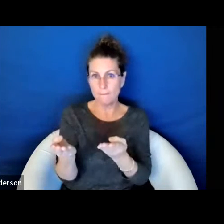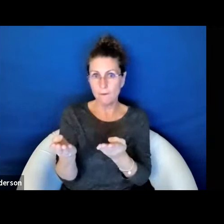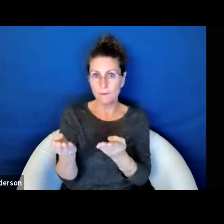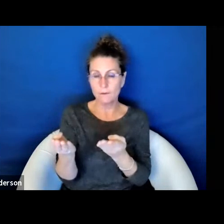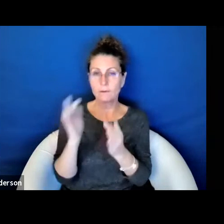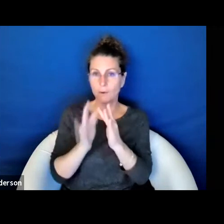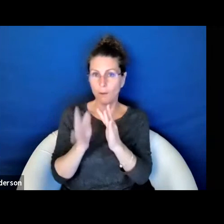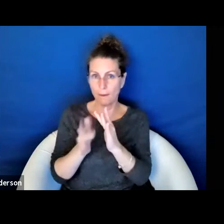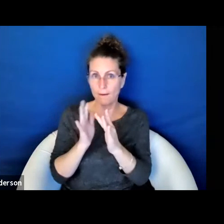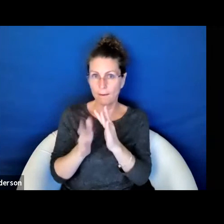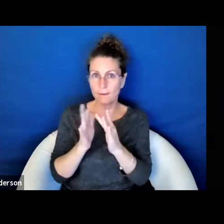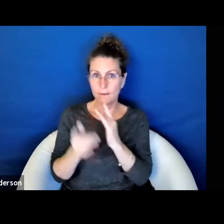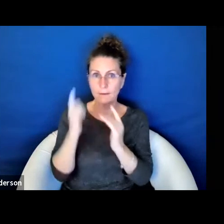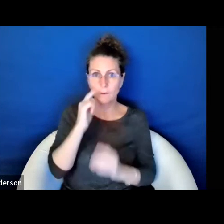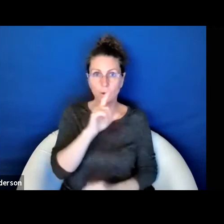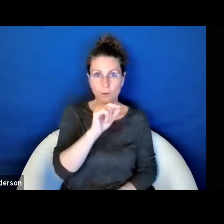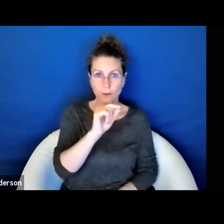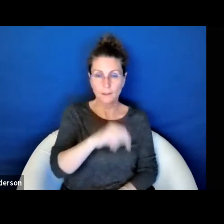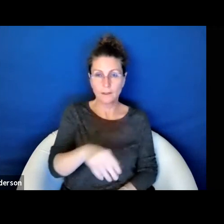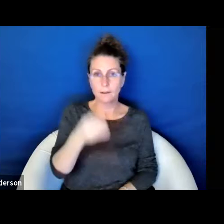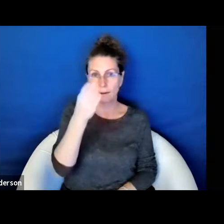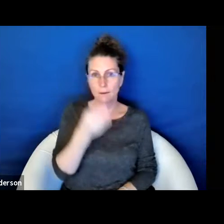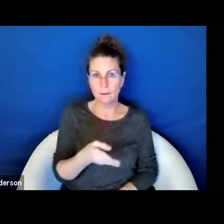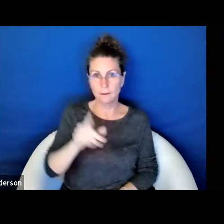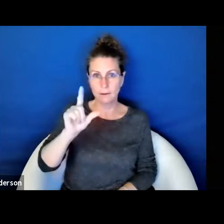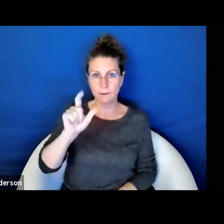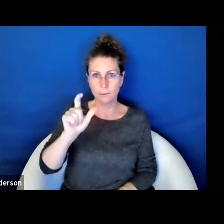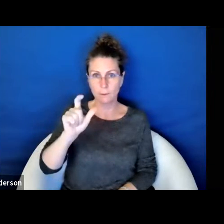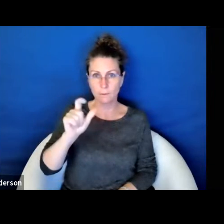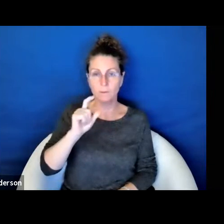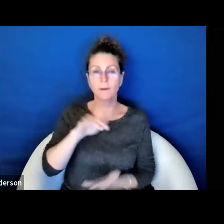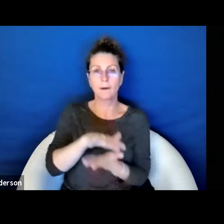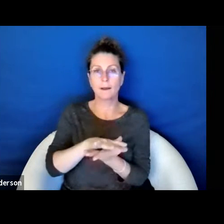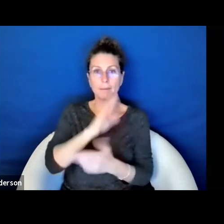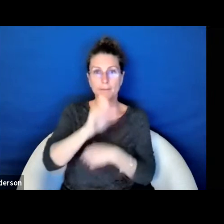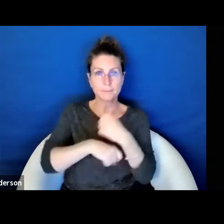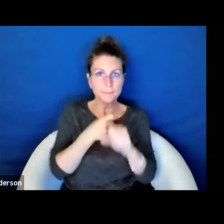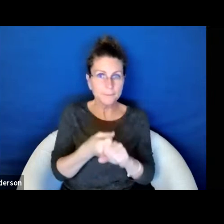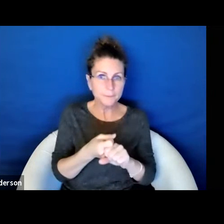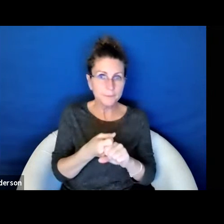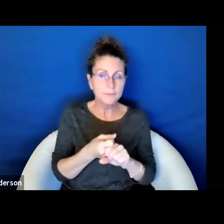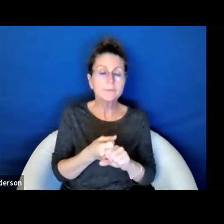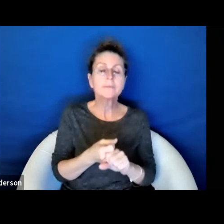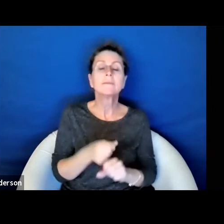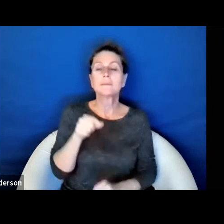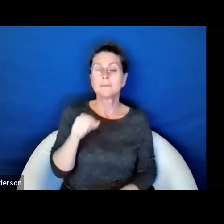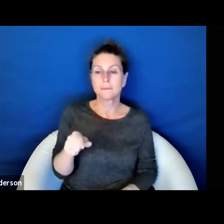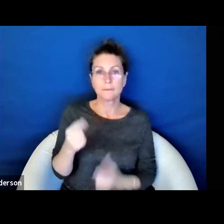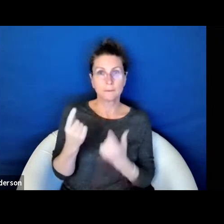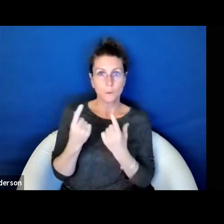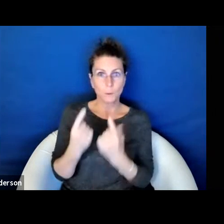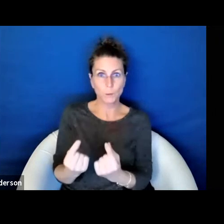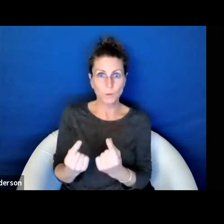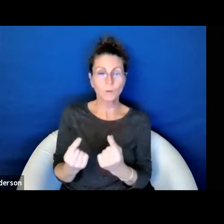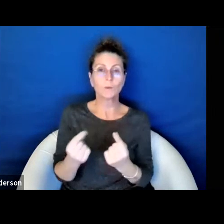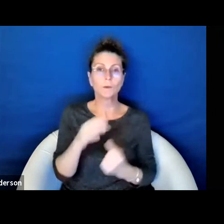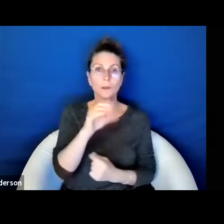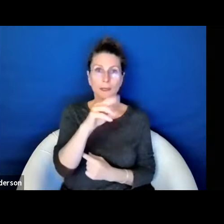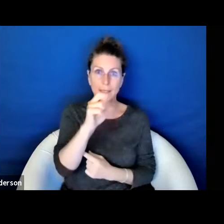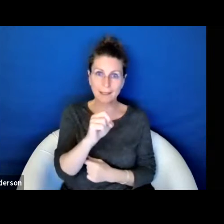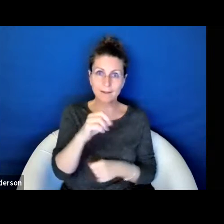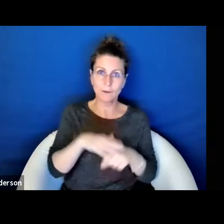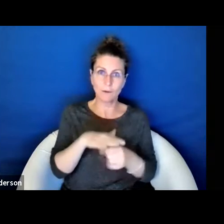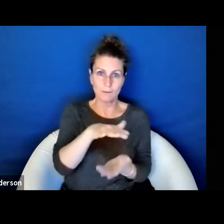delivery for the 2021 academic year. As a result of these measures, cases on our campuses are